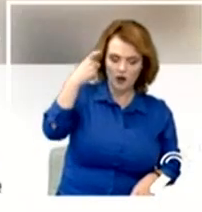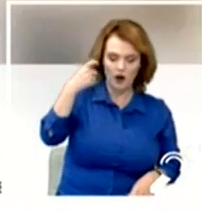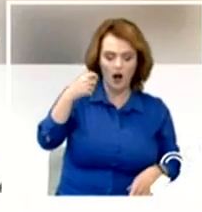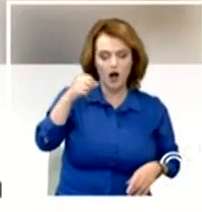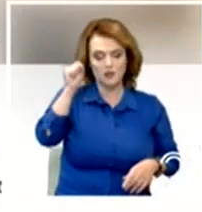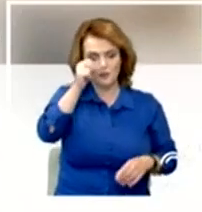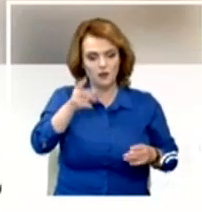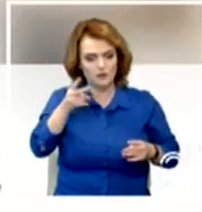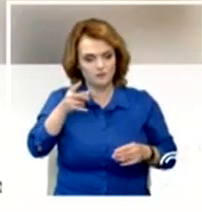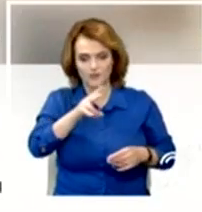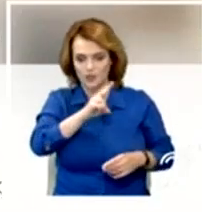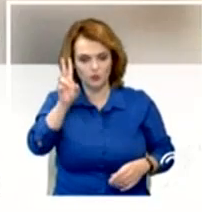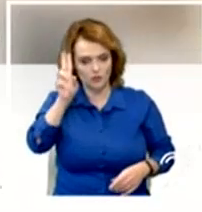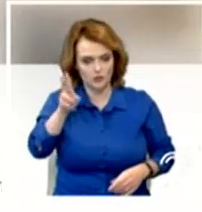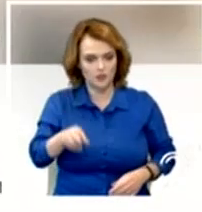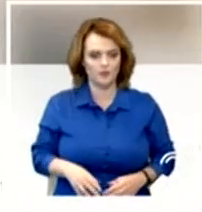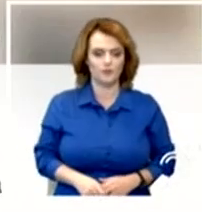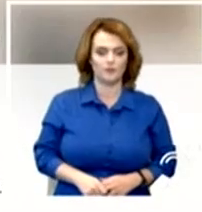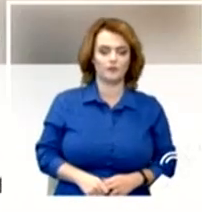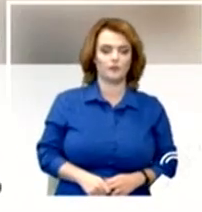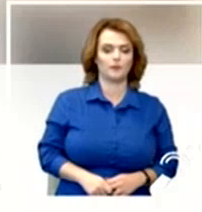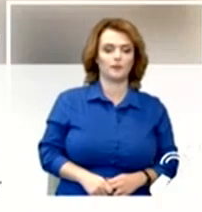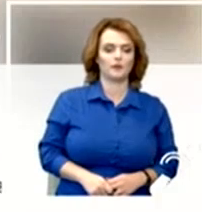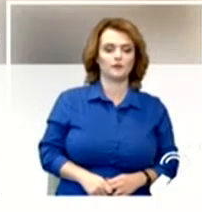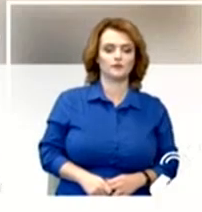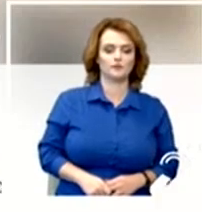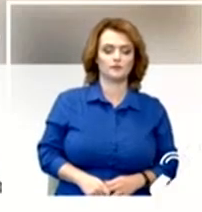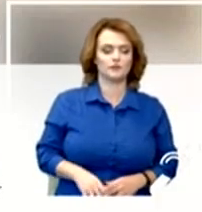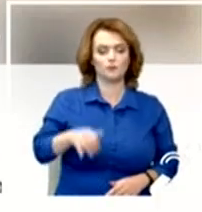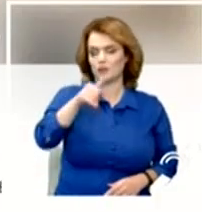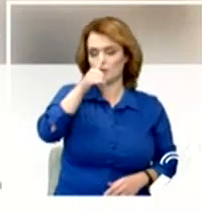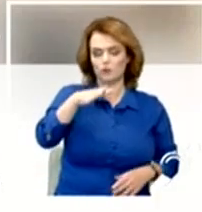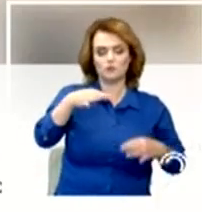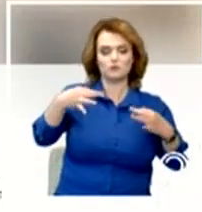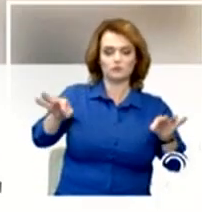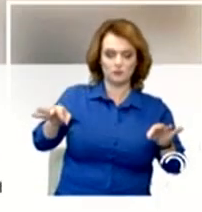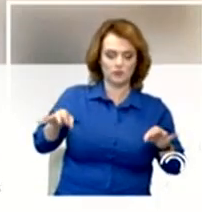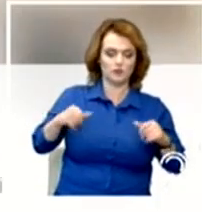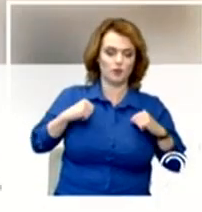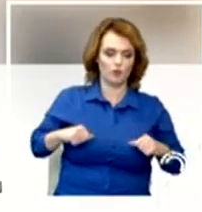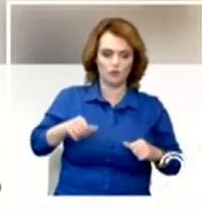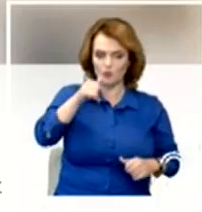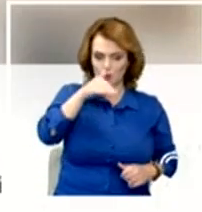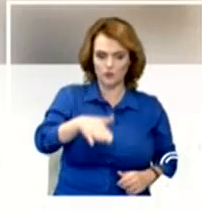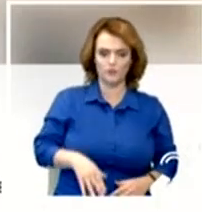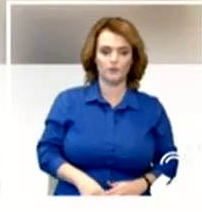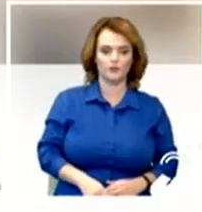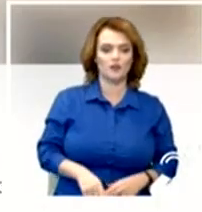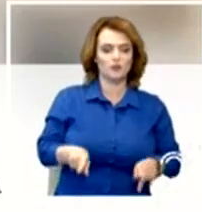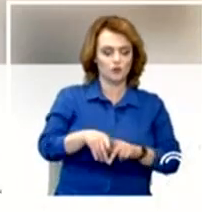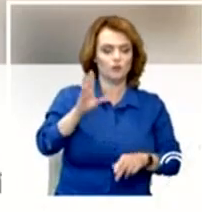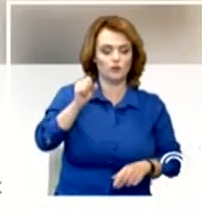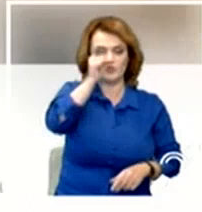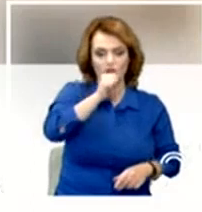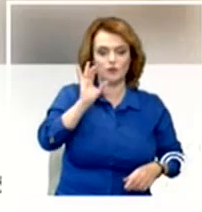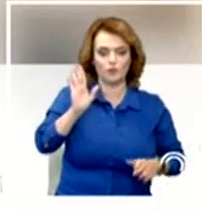want, the answer at this stage is no. We cannot relax. There is still a very significant risk of having a cold outbreak, and if anything,